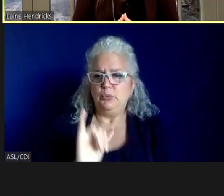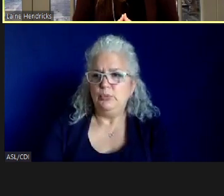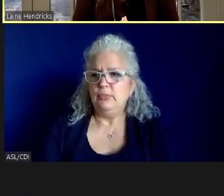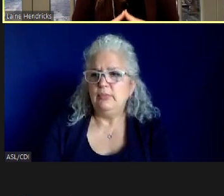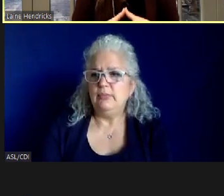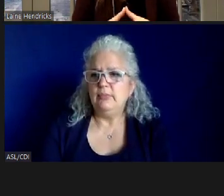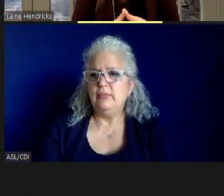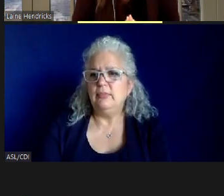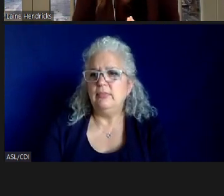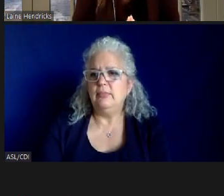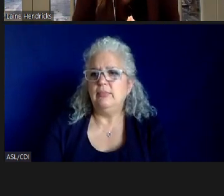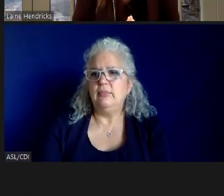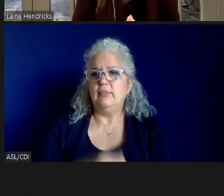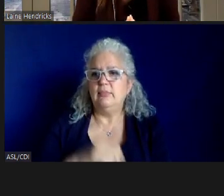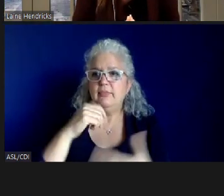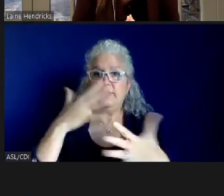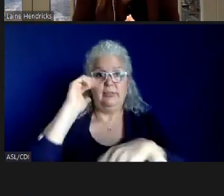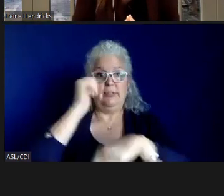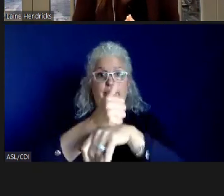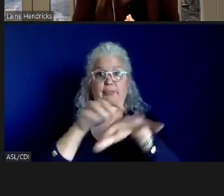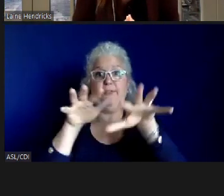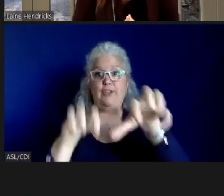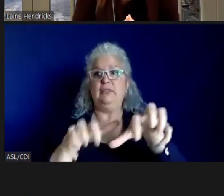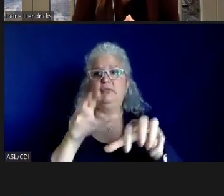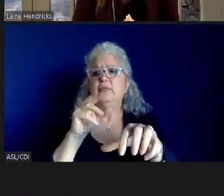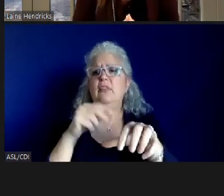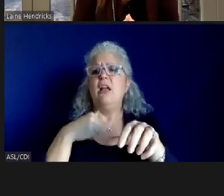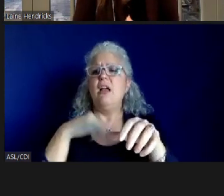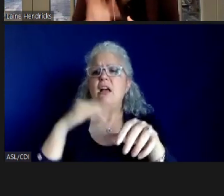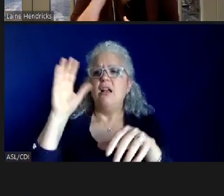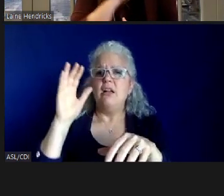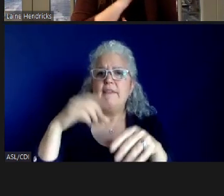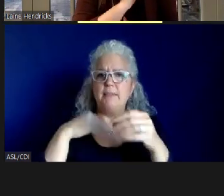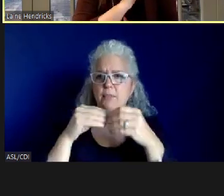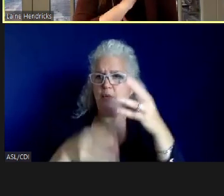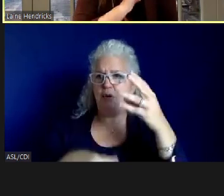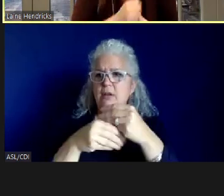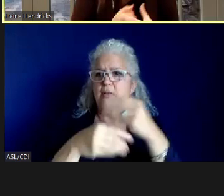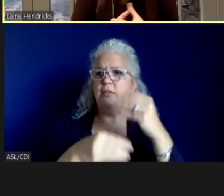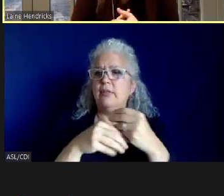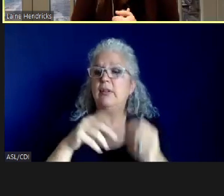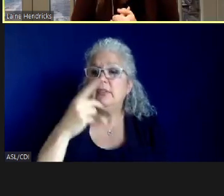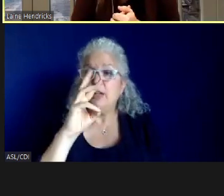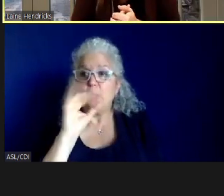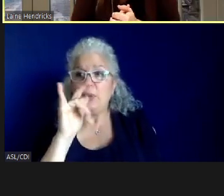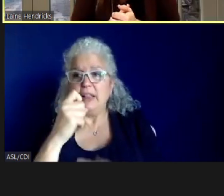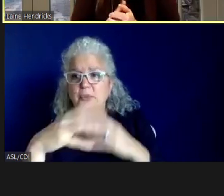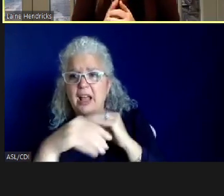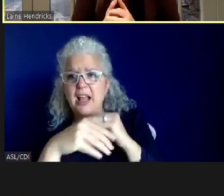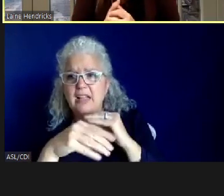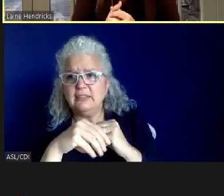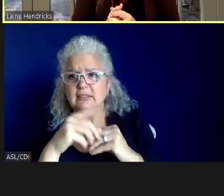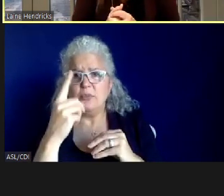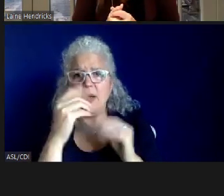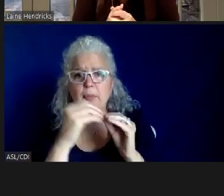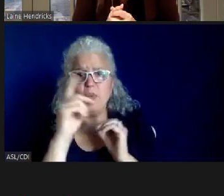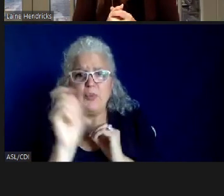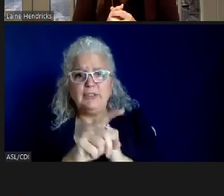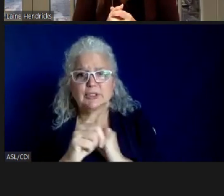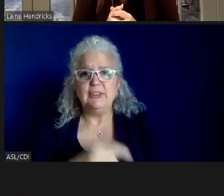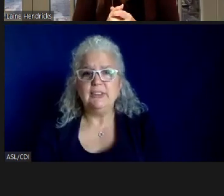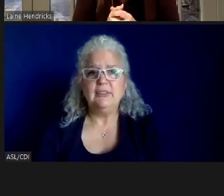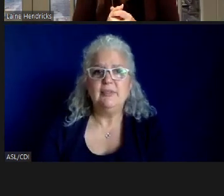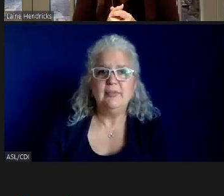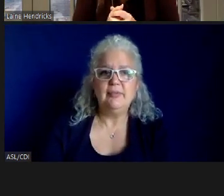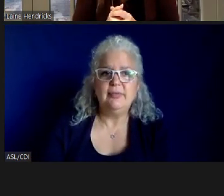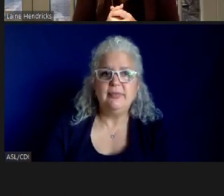you. Lainey, so can I prompt one last question? Yes. Which is, can we does this mean that we don't